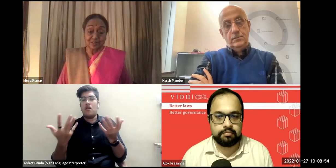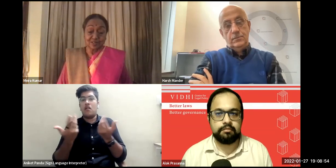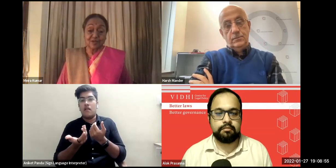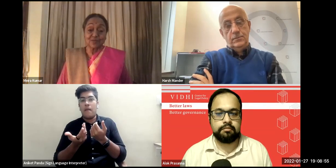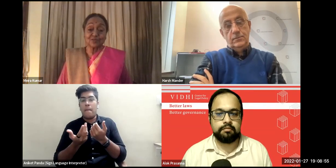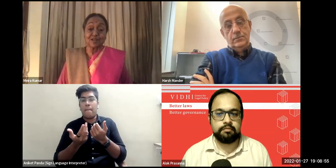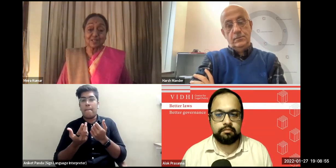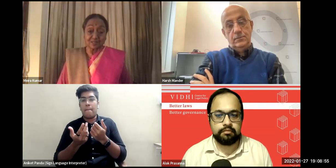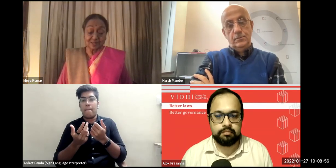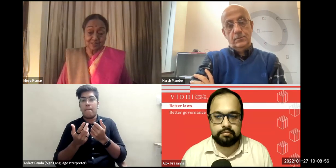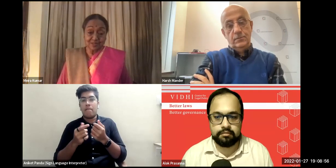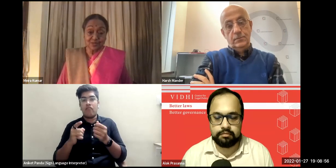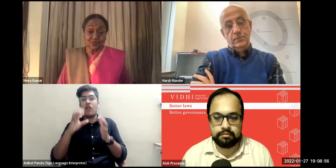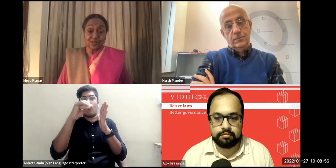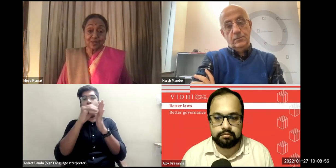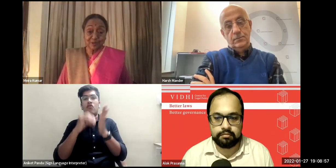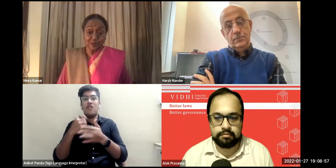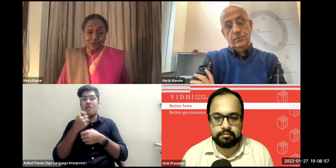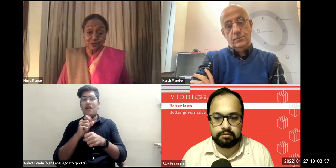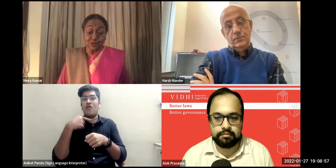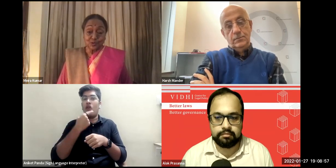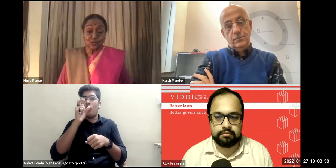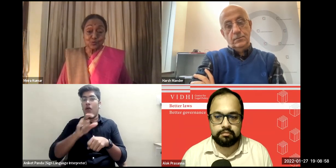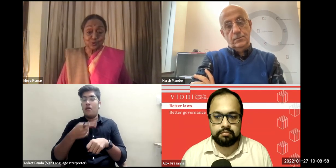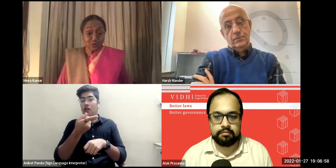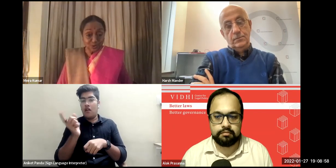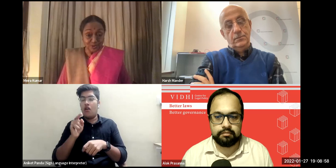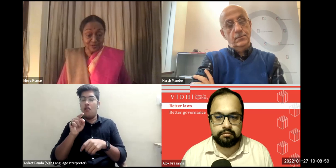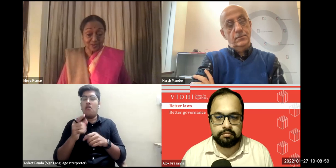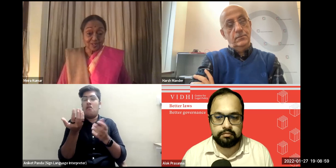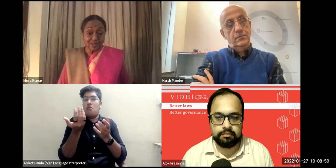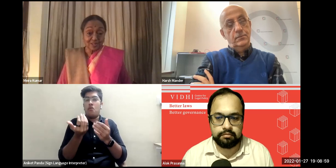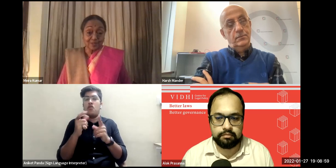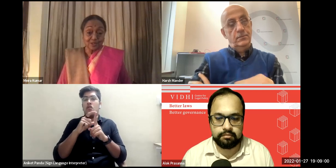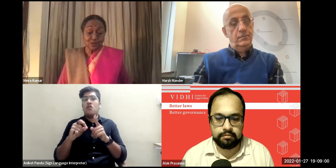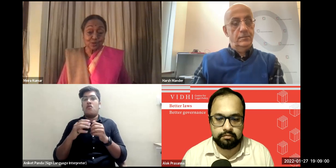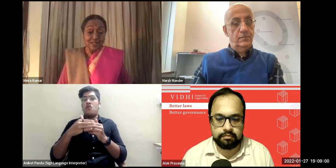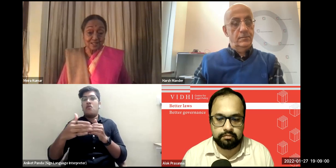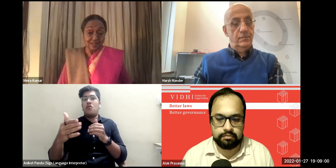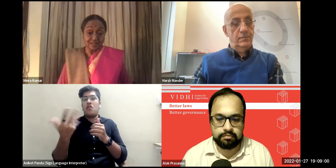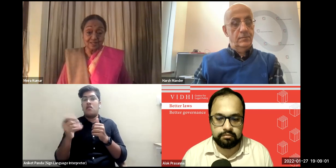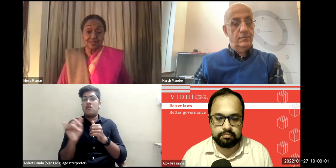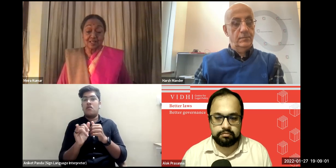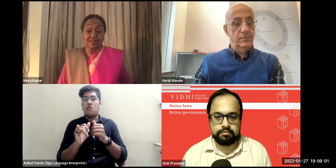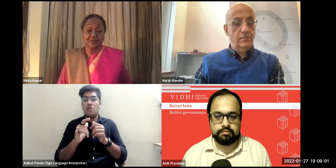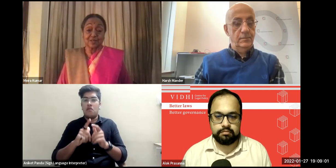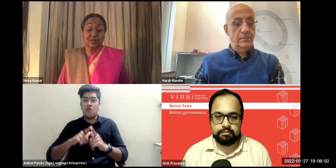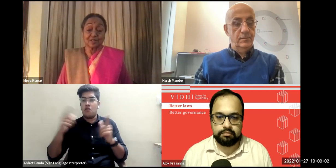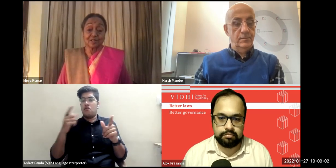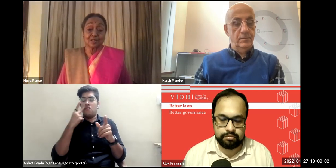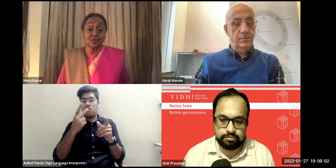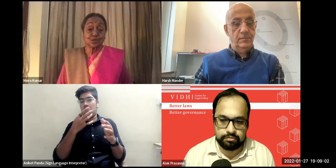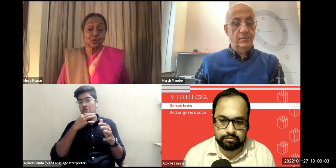makers, the founding fathers, were able to produce something so classic and